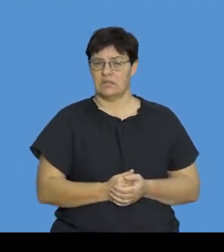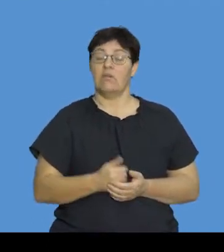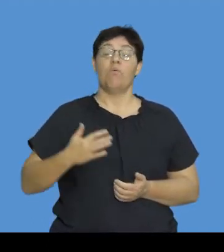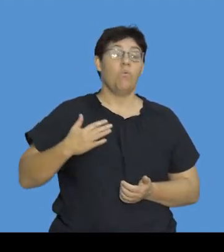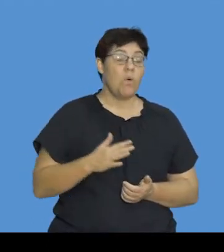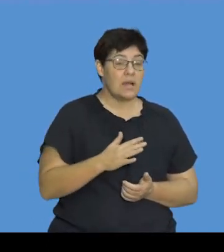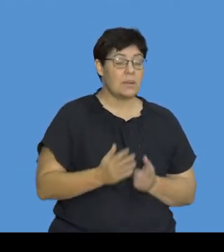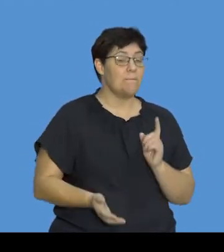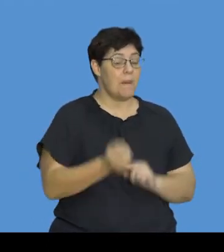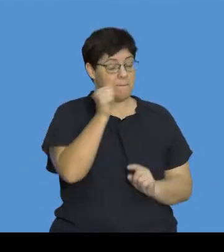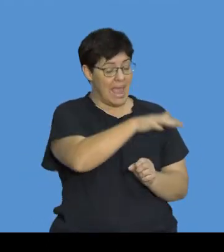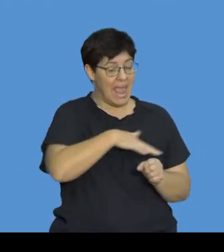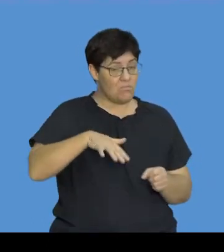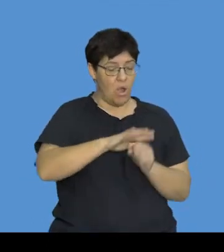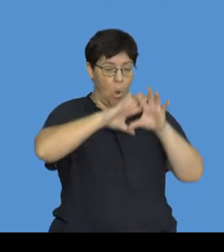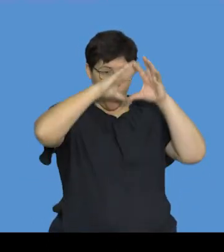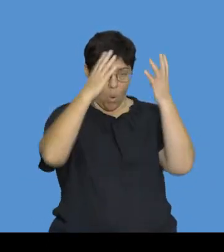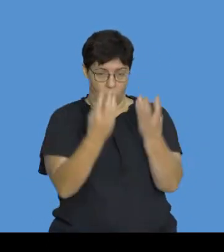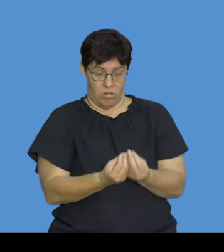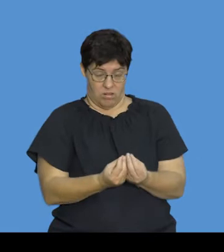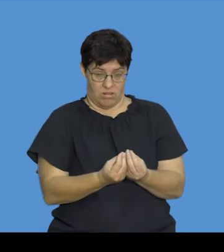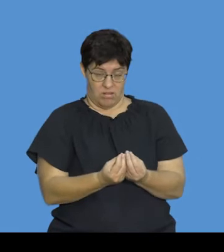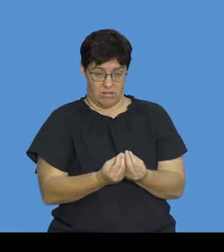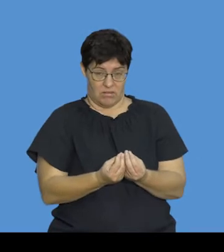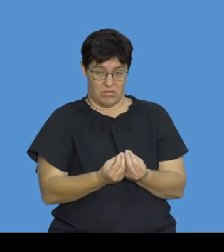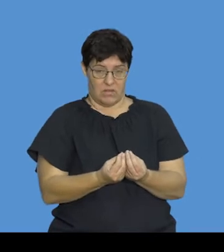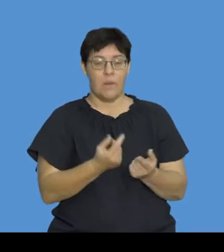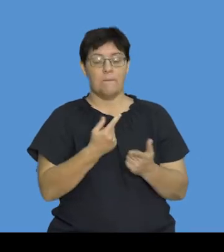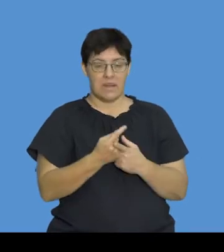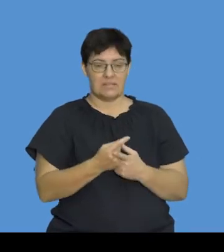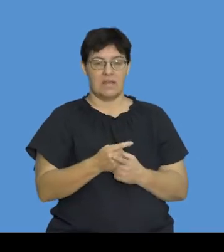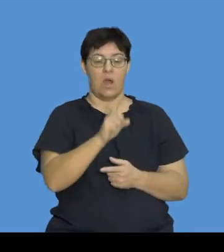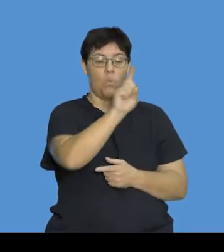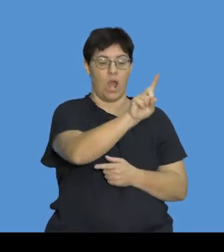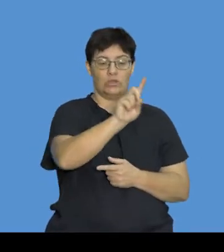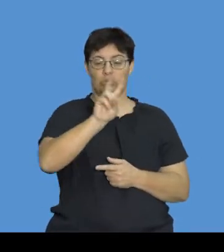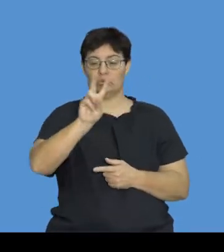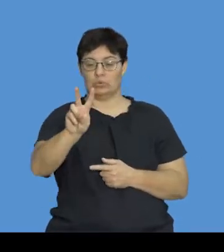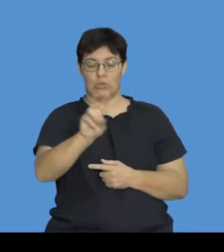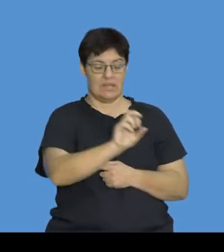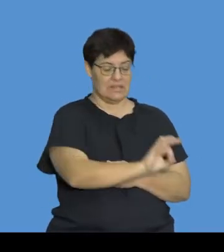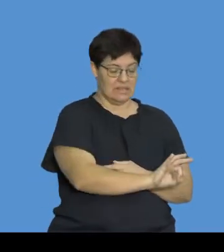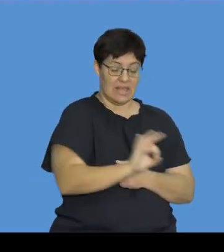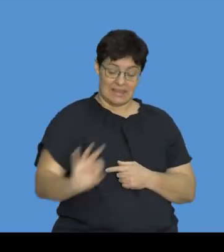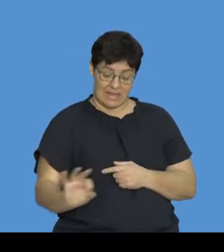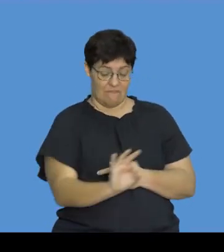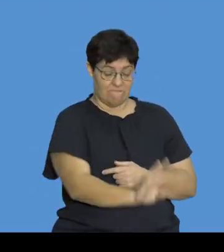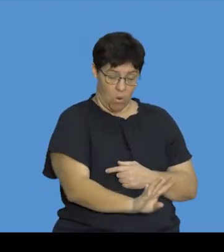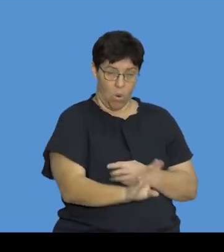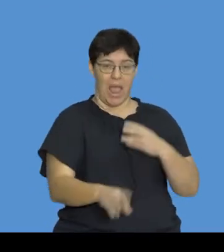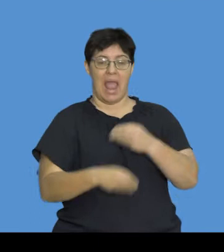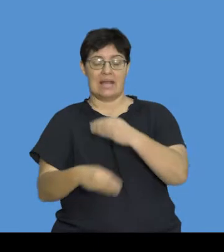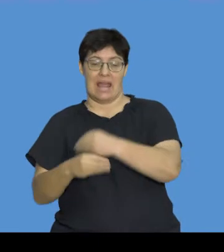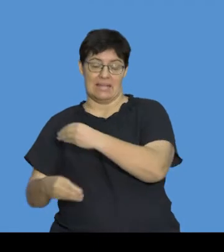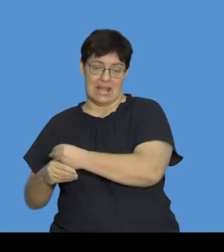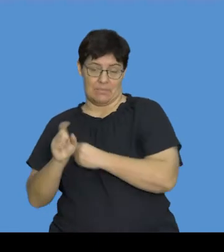to find the area of the whole shape, we must add area 1, 2, 3, and 4. That will give me